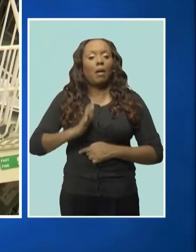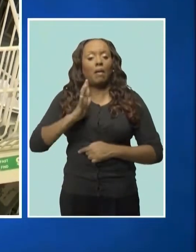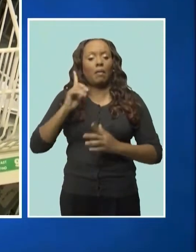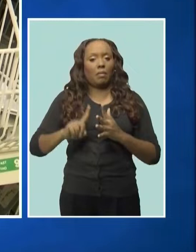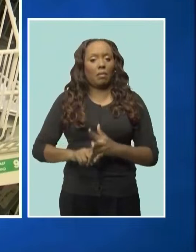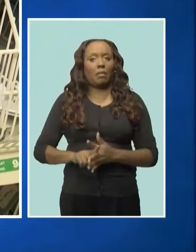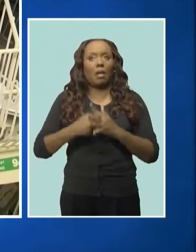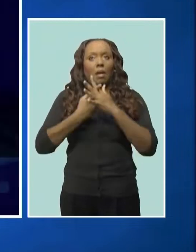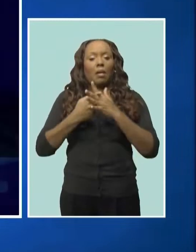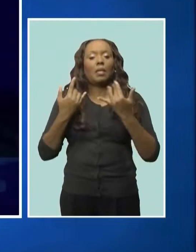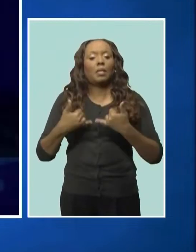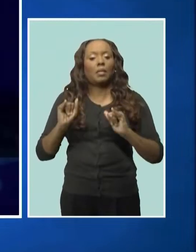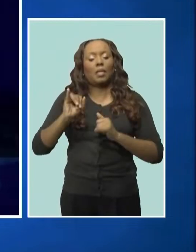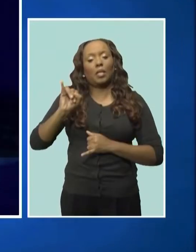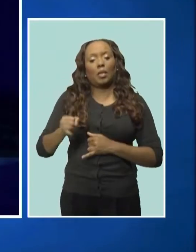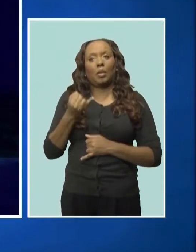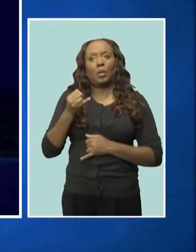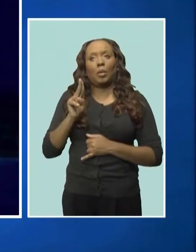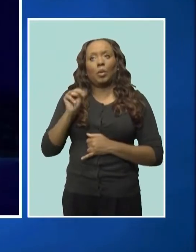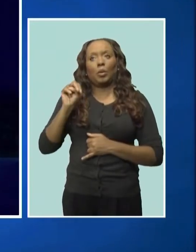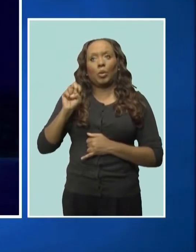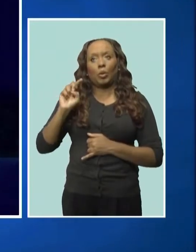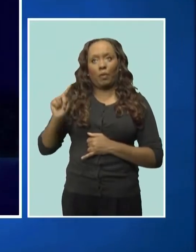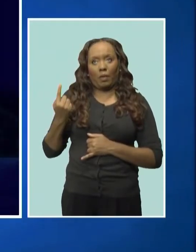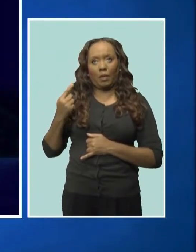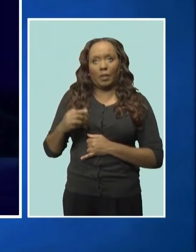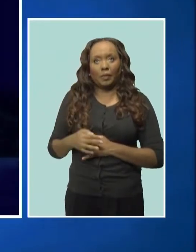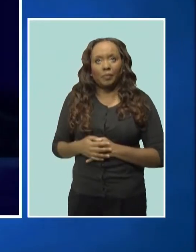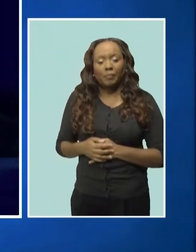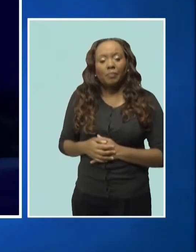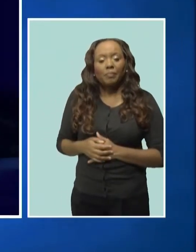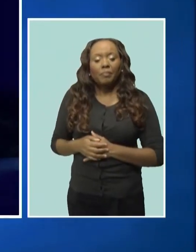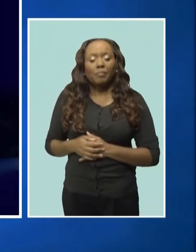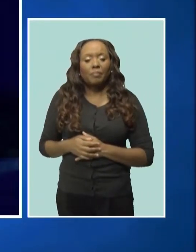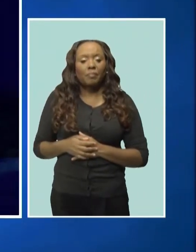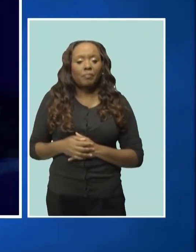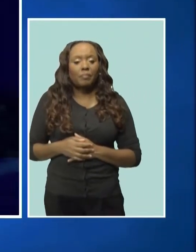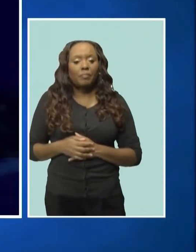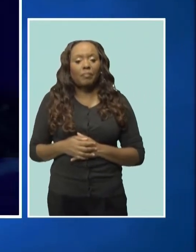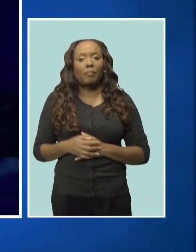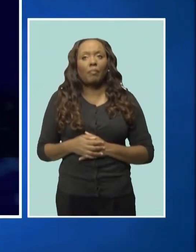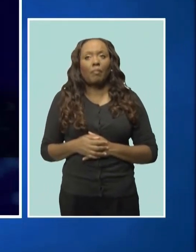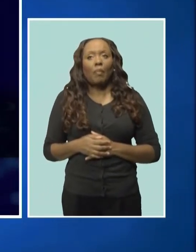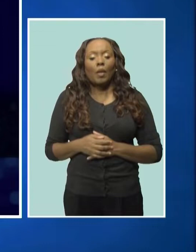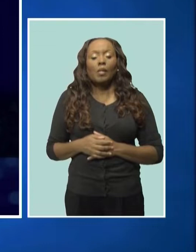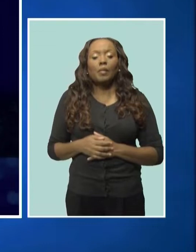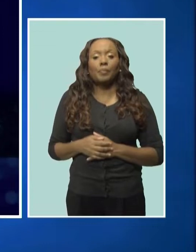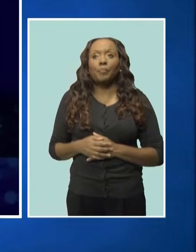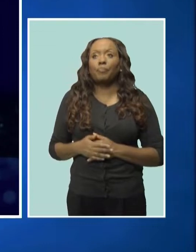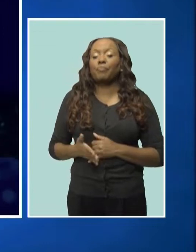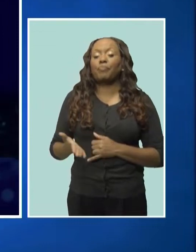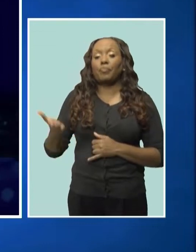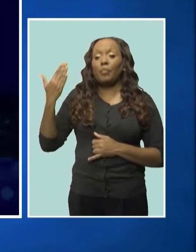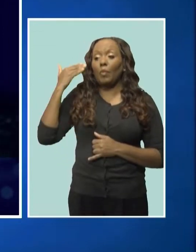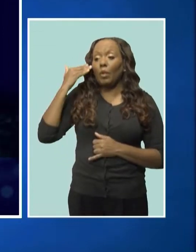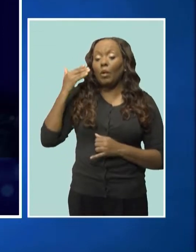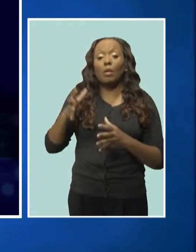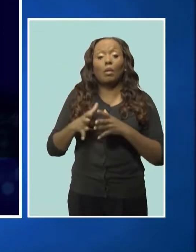season remains the 1st of June. The last couple of years, we know we've gotten weather systems in